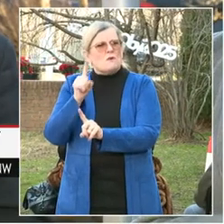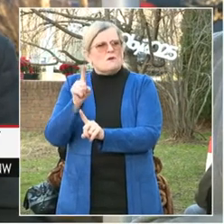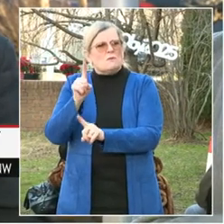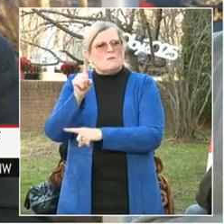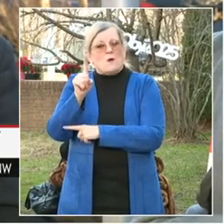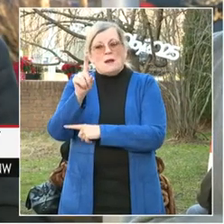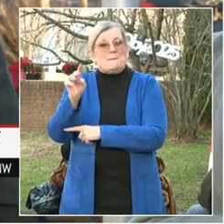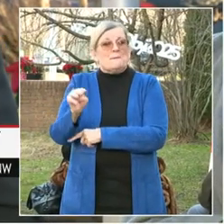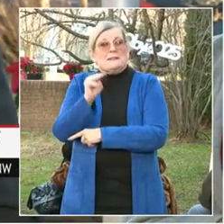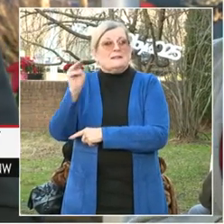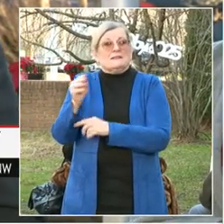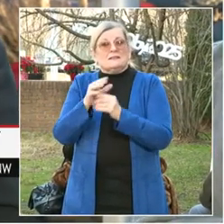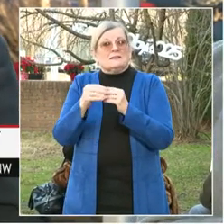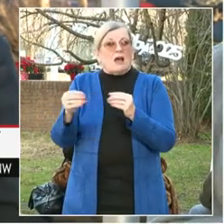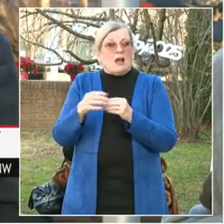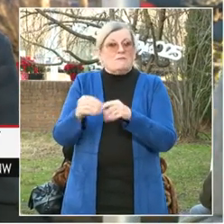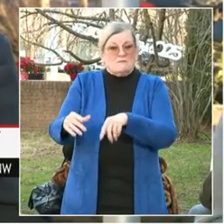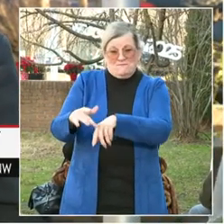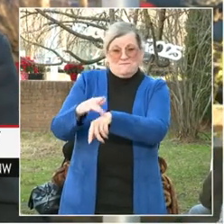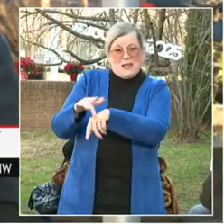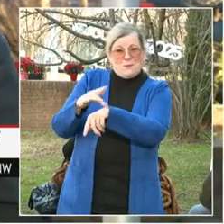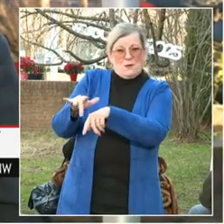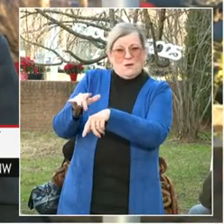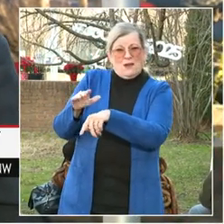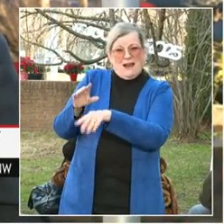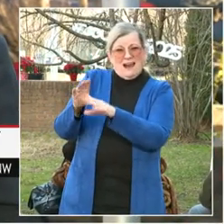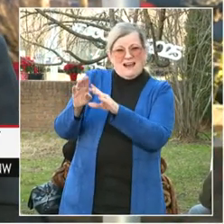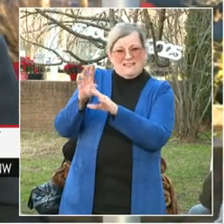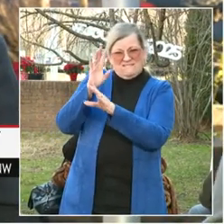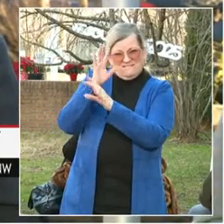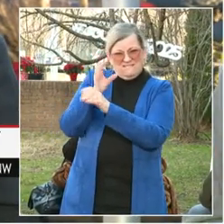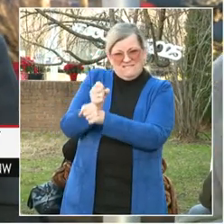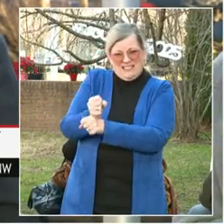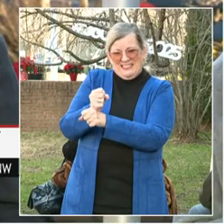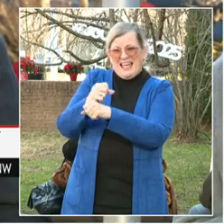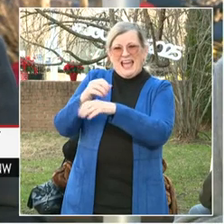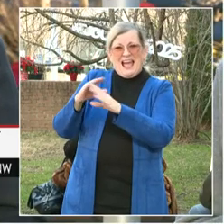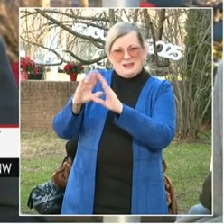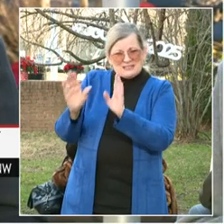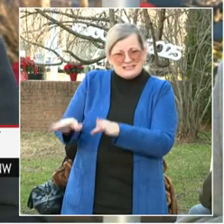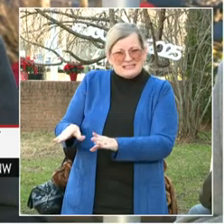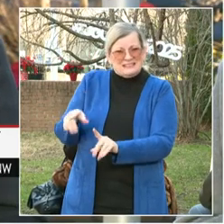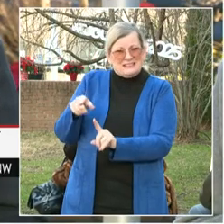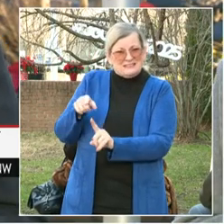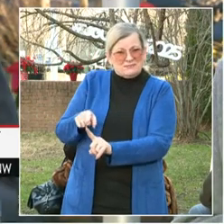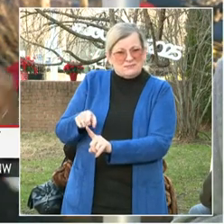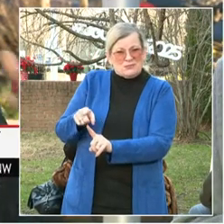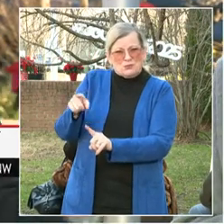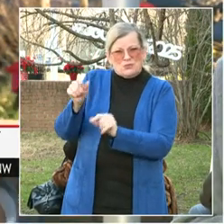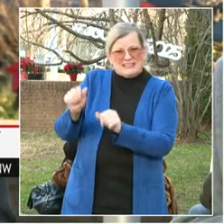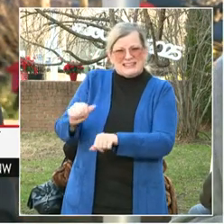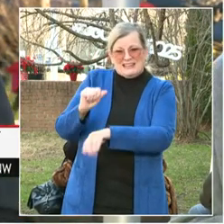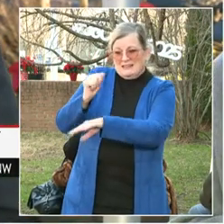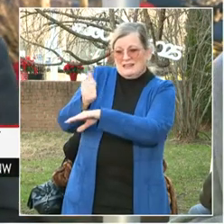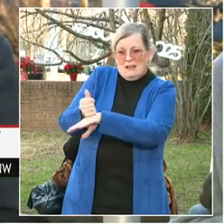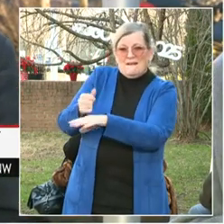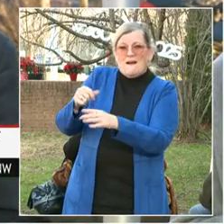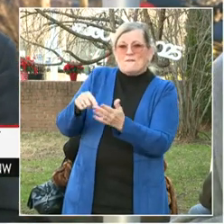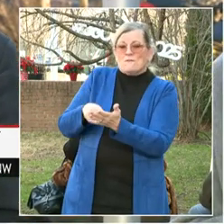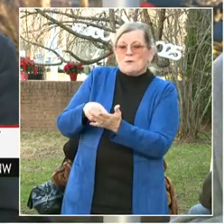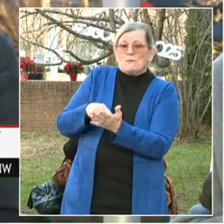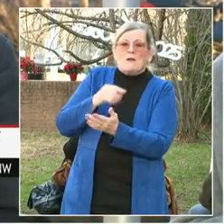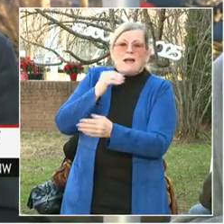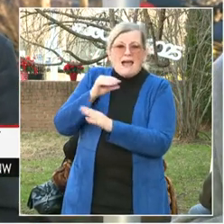houses who are looking to produce housing on the land that they own. Much like Pastor Daniels